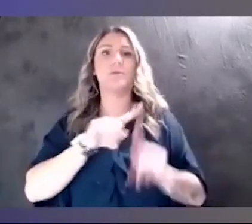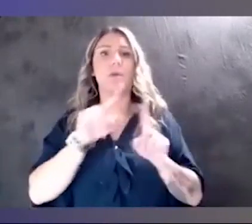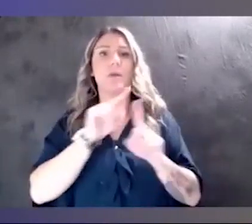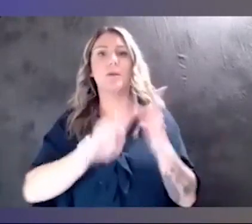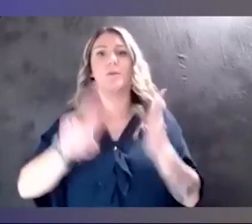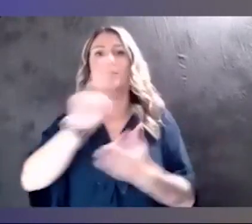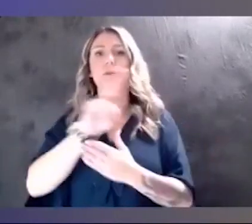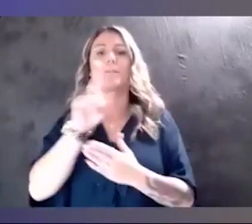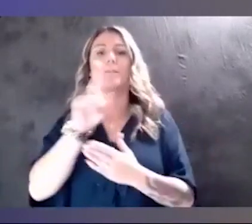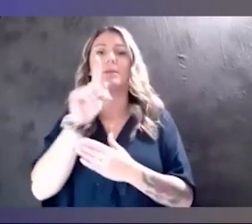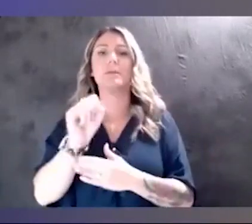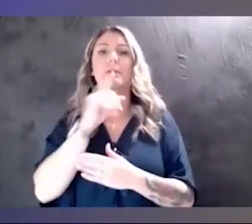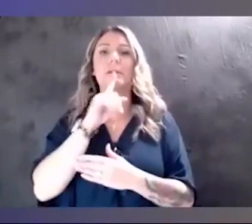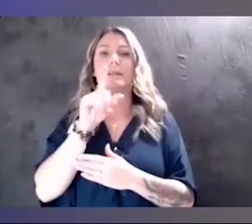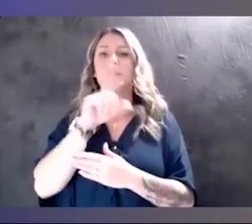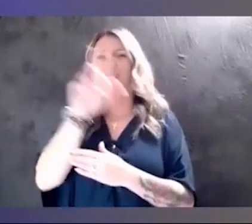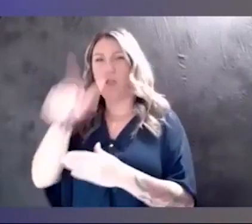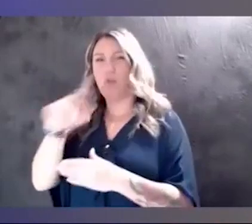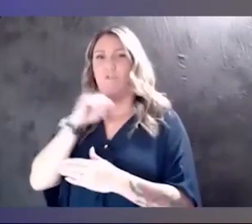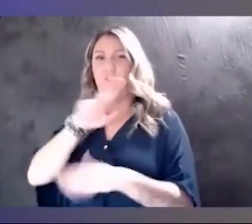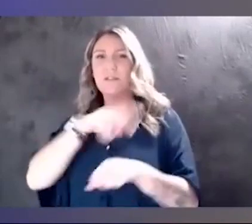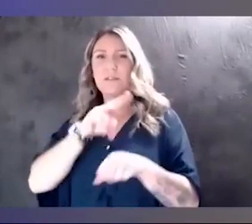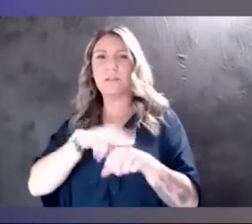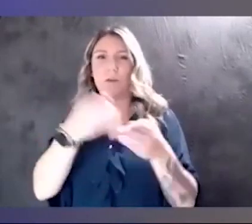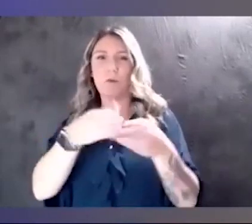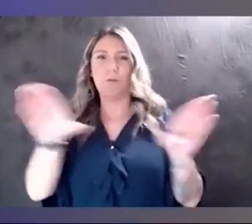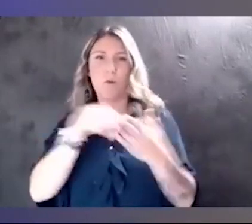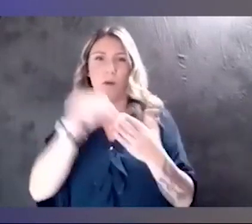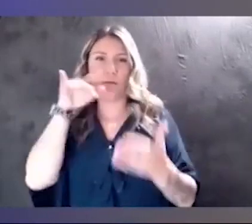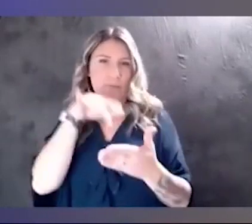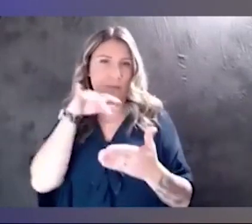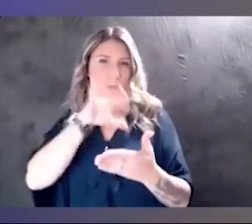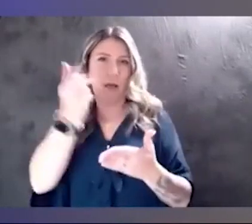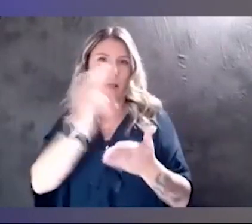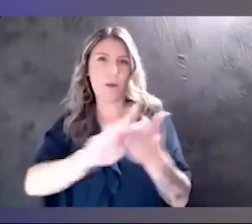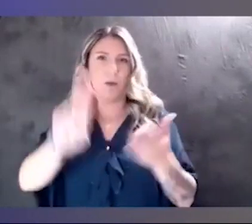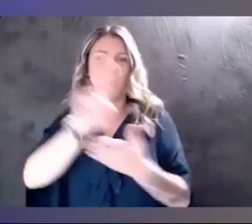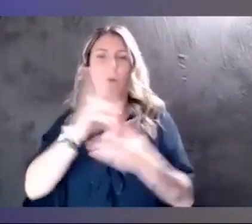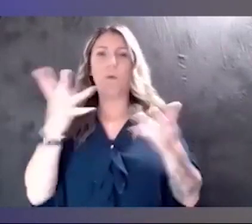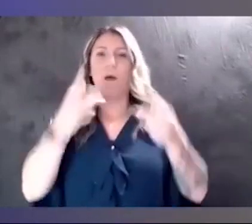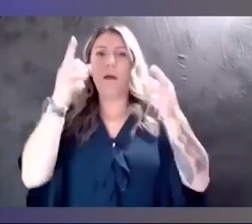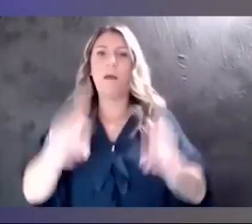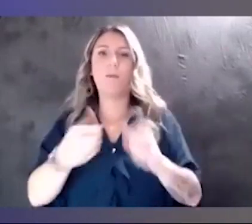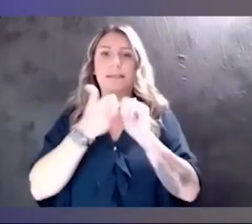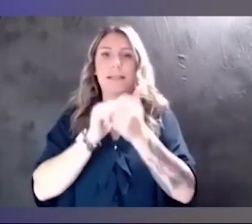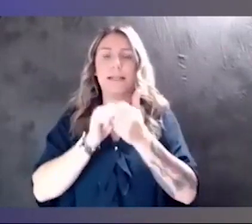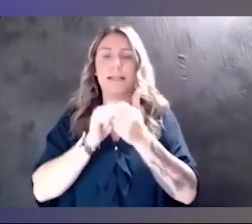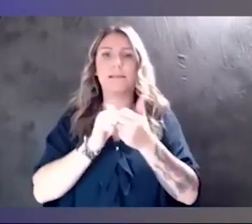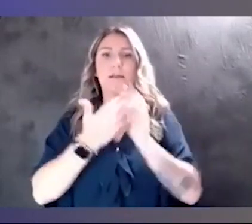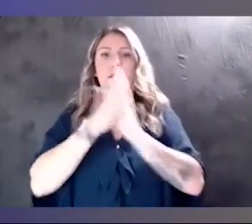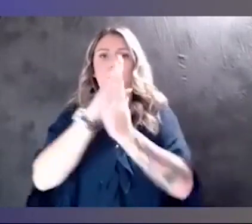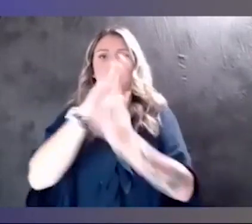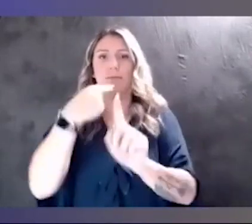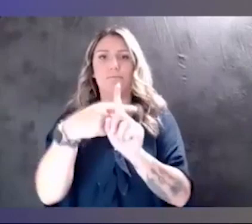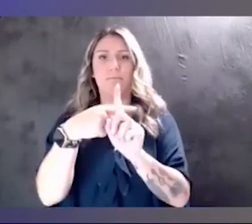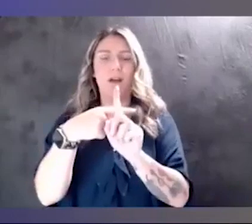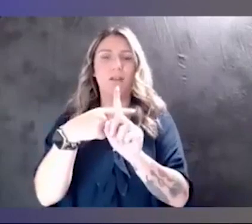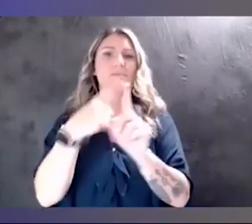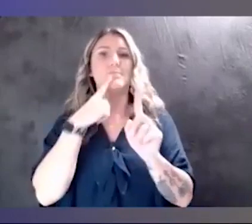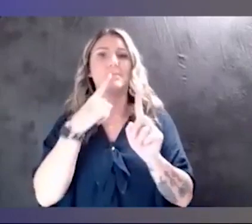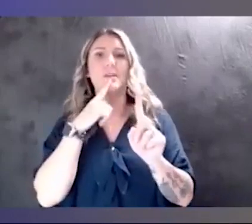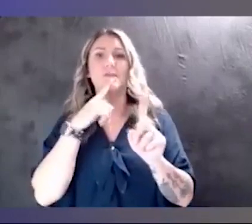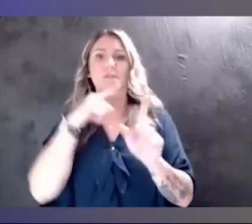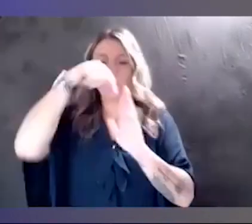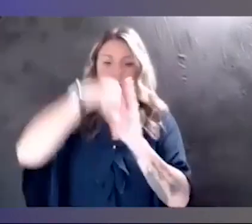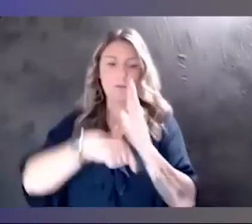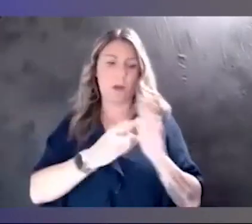participating in a nationwide study with other universities on what happens to athletes that test positive. So they're doing extensive heart testing, and if you